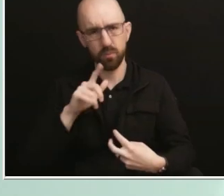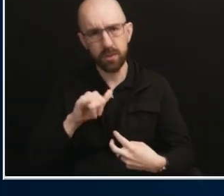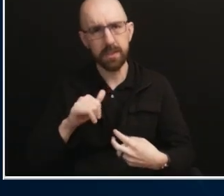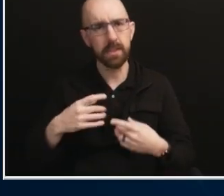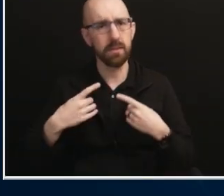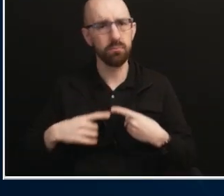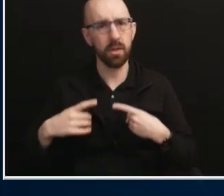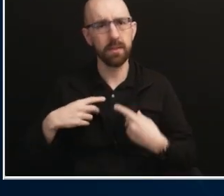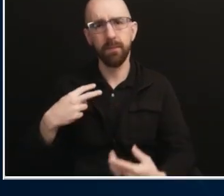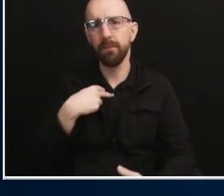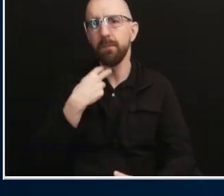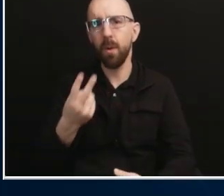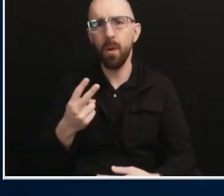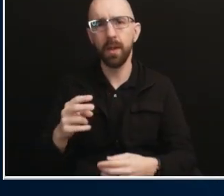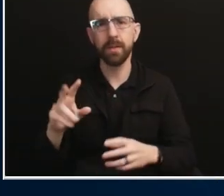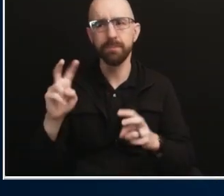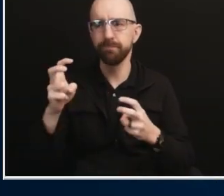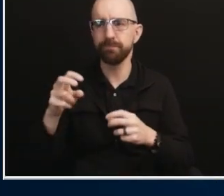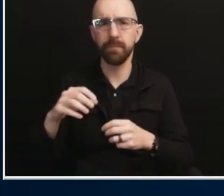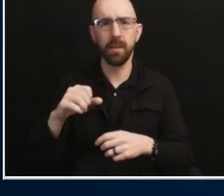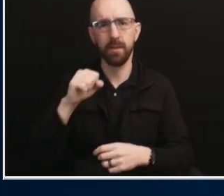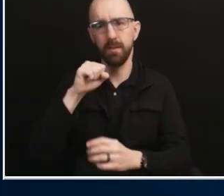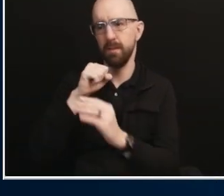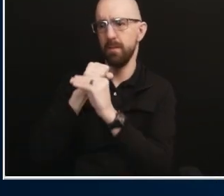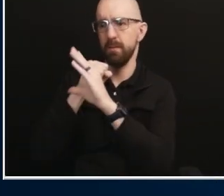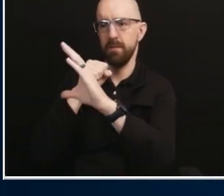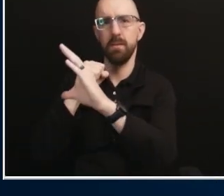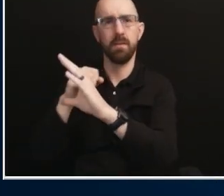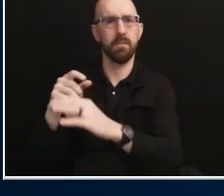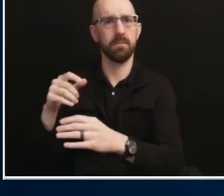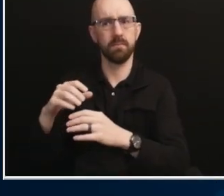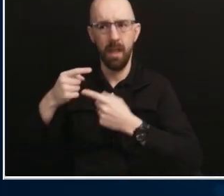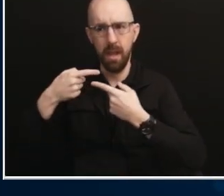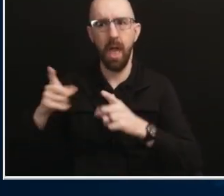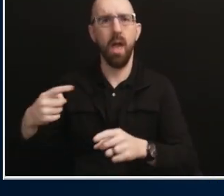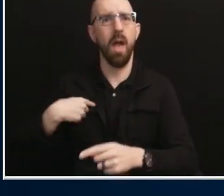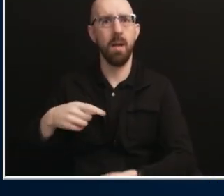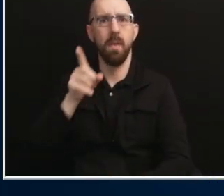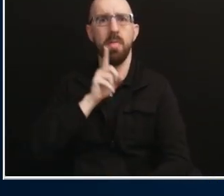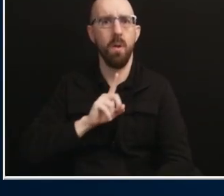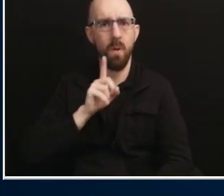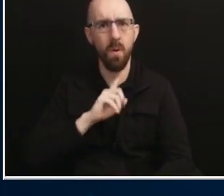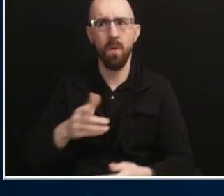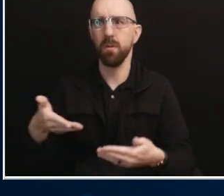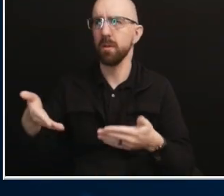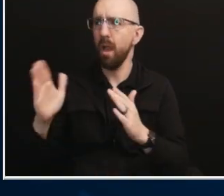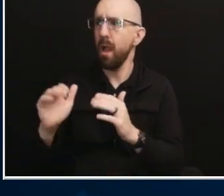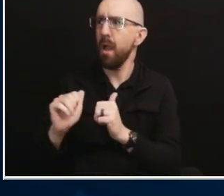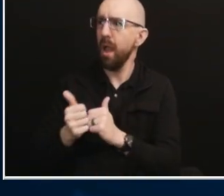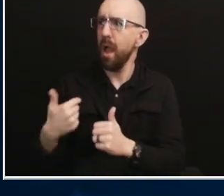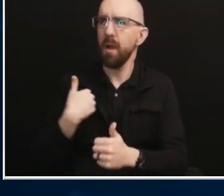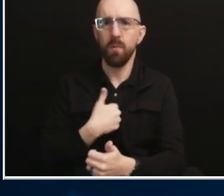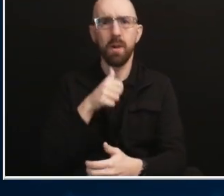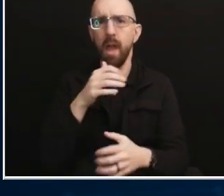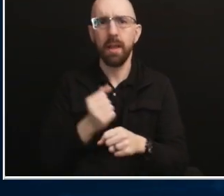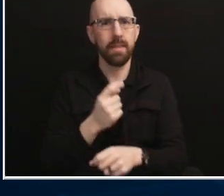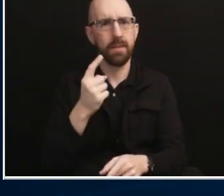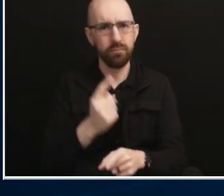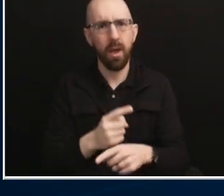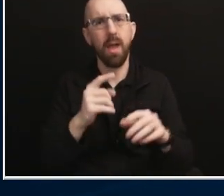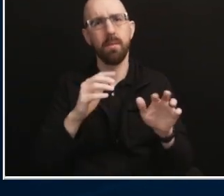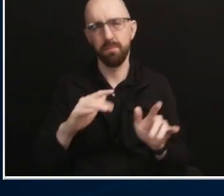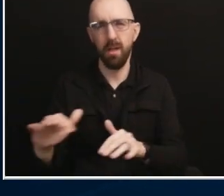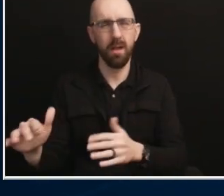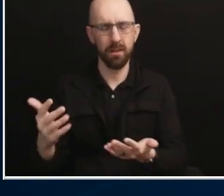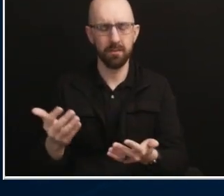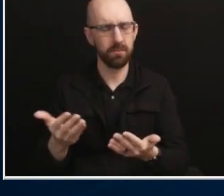a megaphone to really blast that I'm alone again and oh my God, and how are we not getting this right, and that sort of thing. So what warning